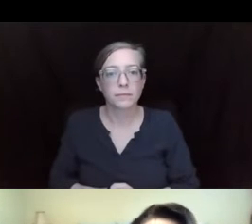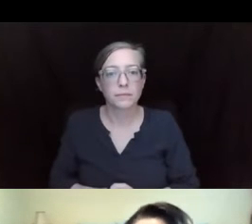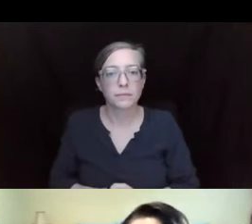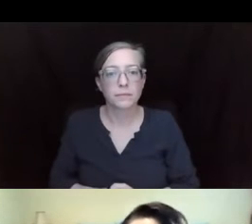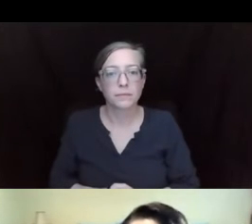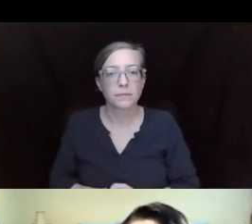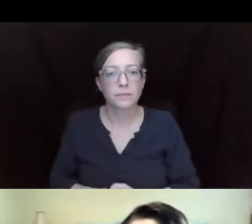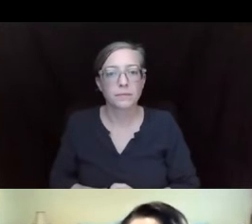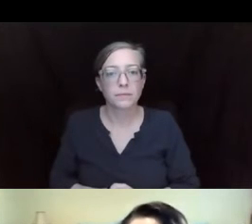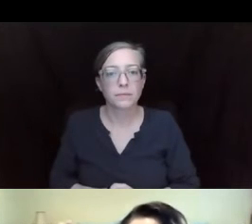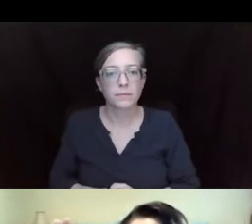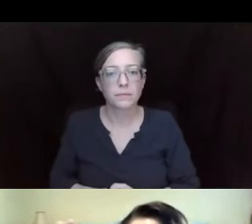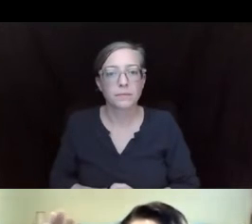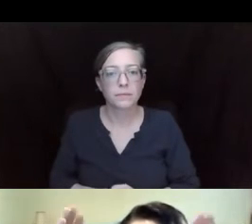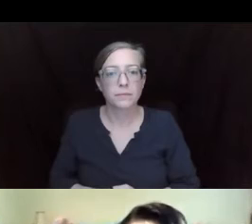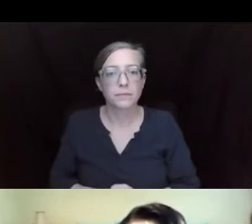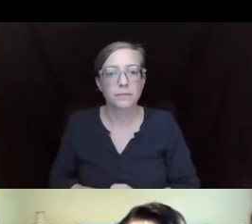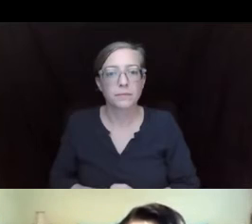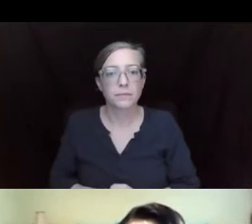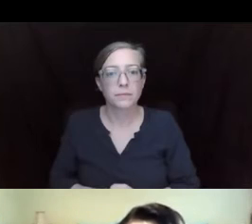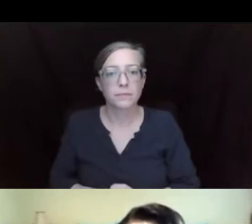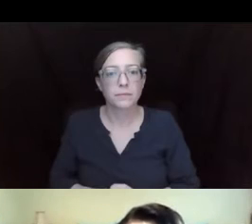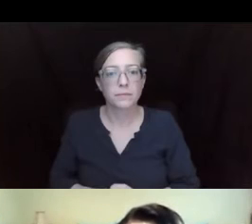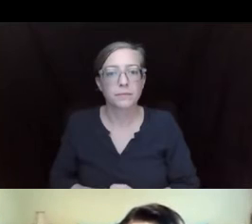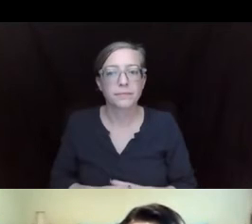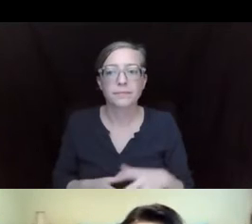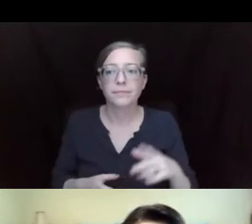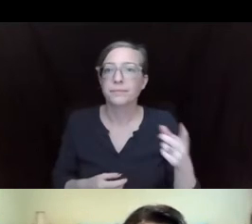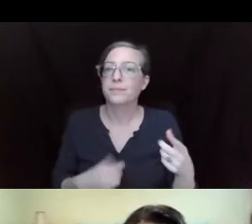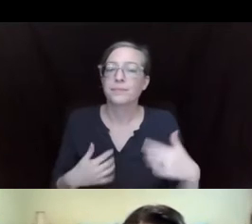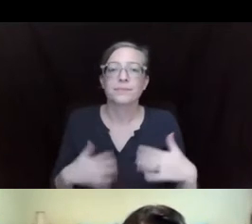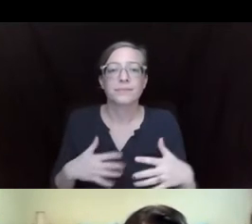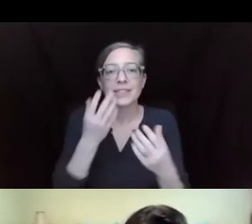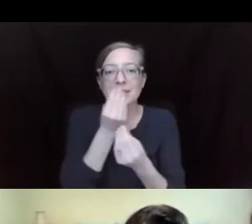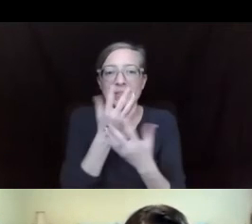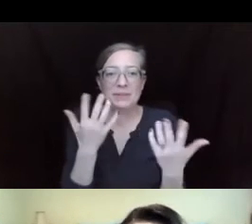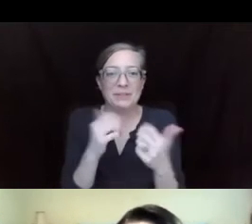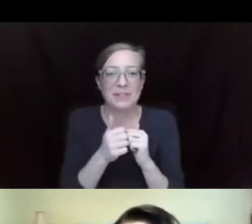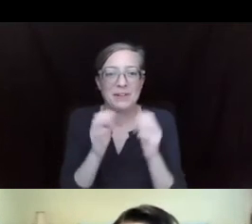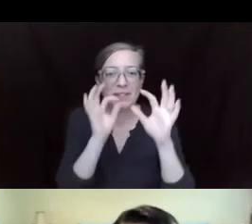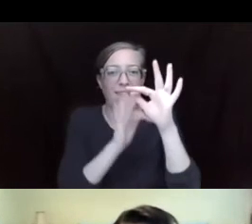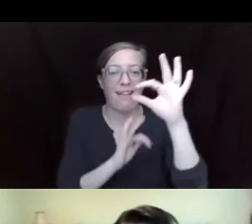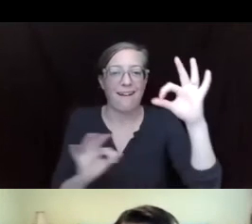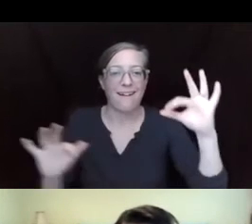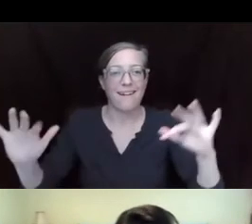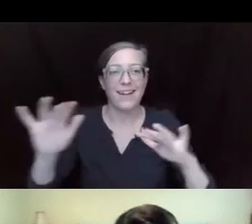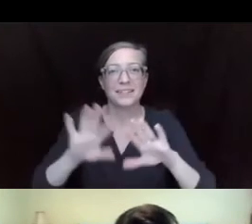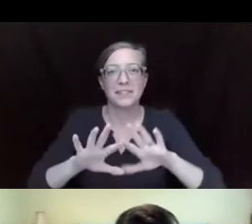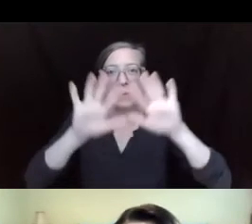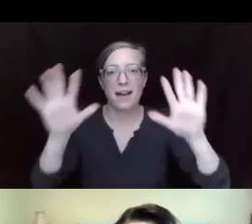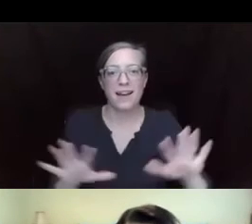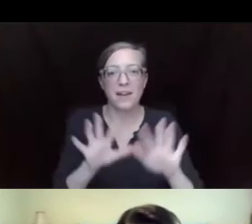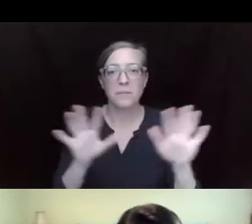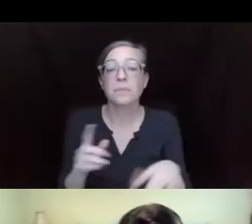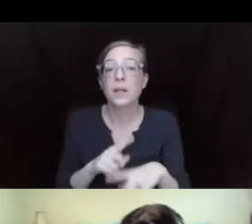12 traps, and it's just so beautiful how all the different traps are equal to each other, okay? With this, I think I have explained